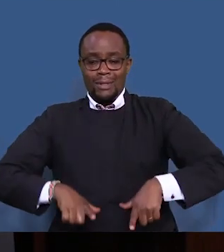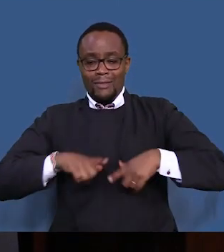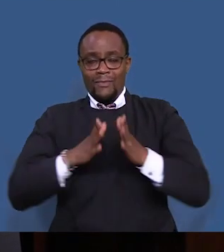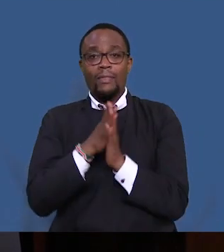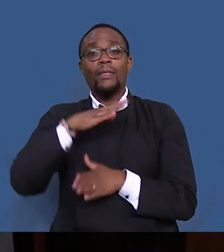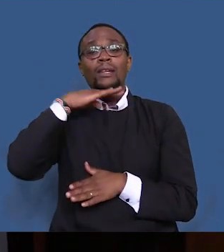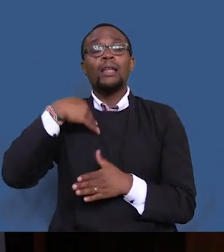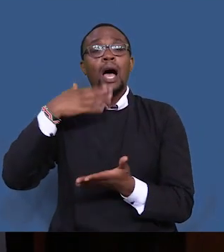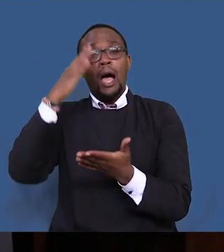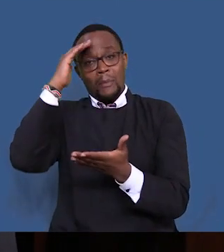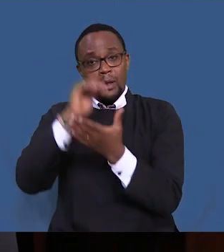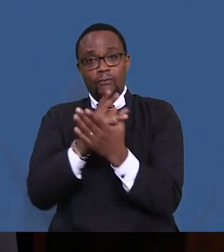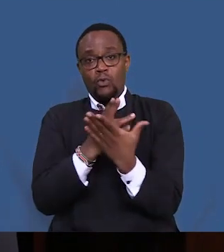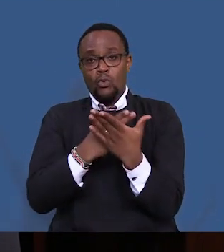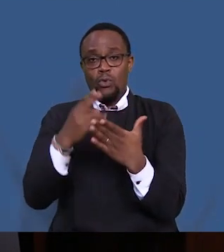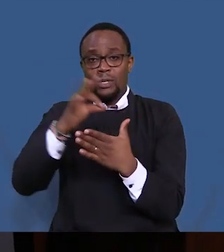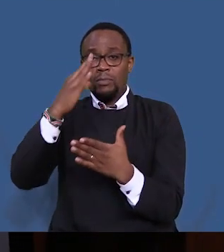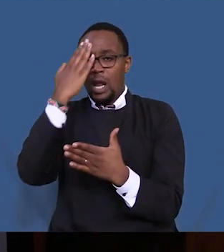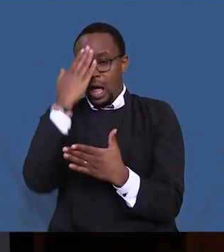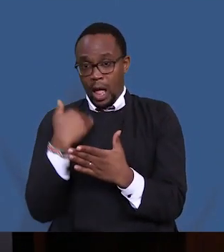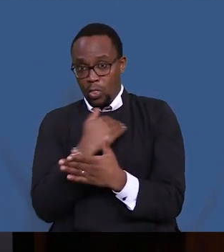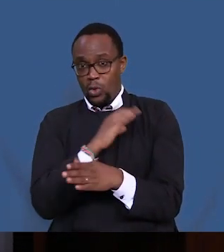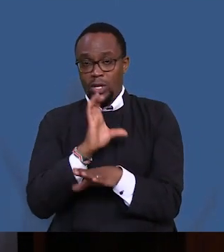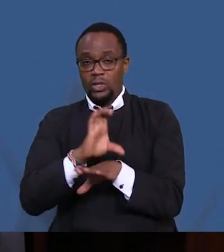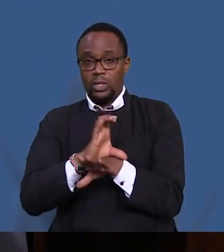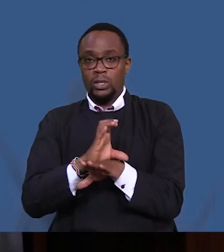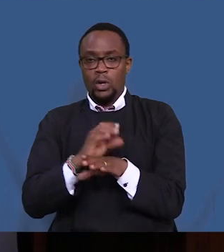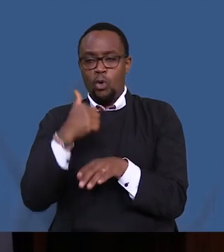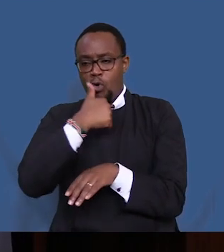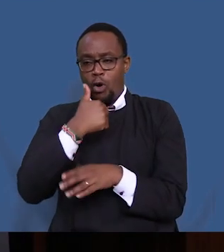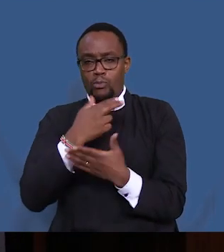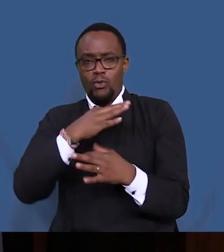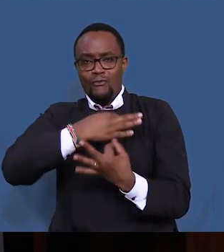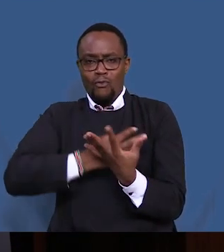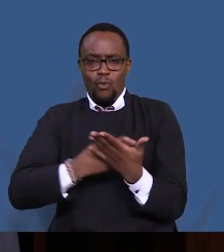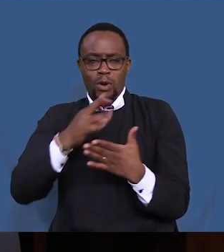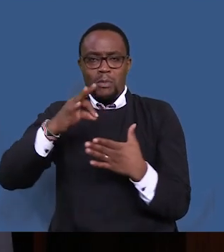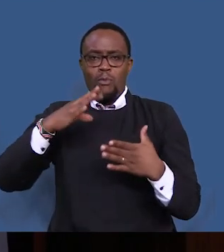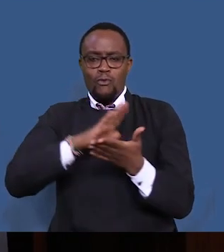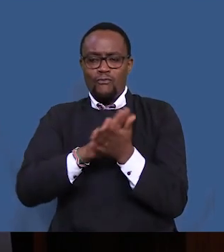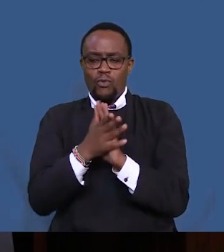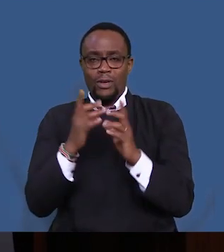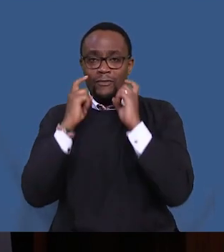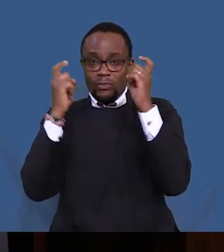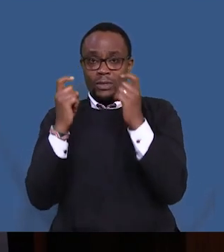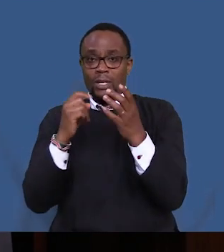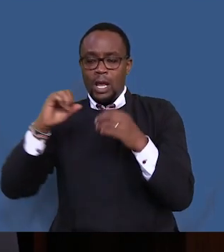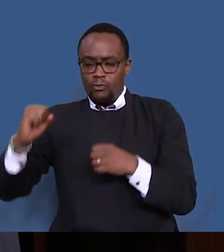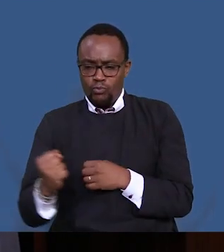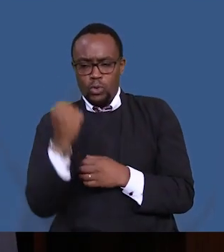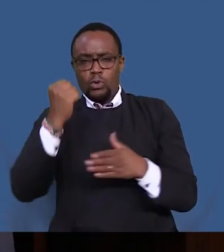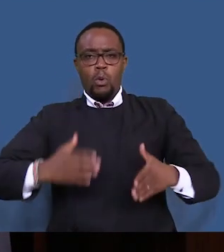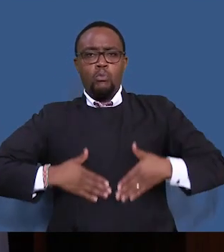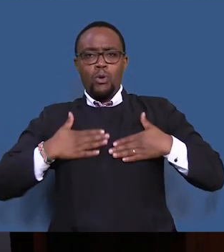and believe in the Holy Spirit, the Holy Catholic Church, the communion of saints, the forgiveness of sins, the resurrection of the